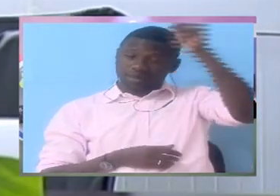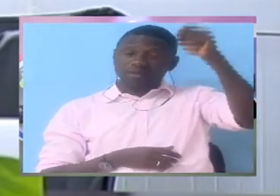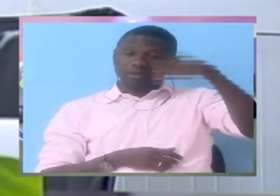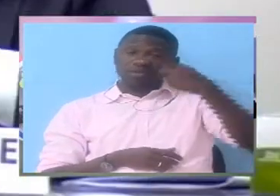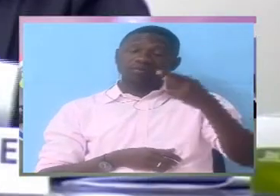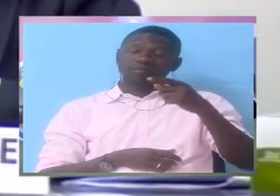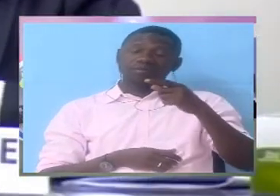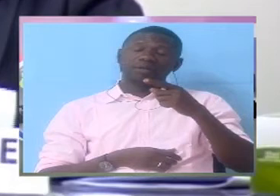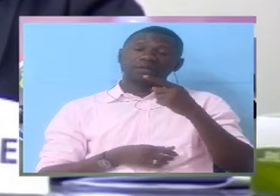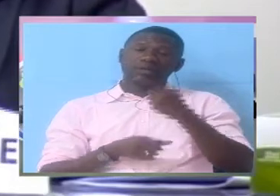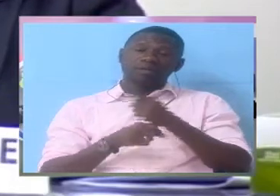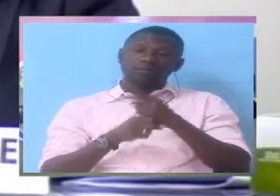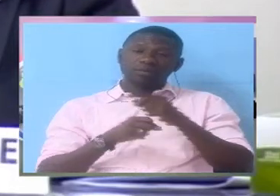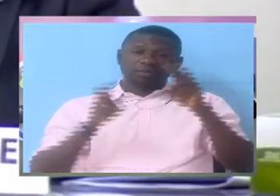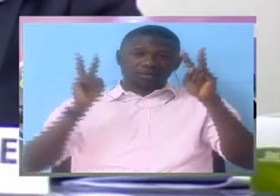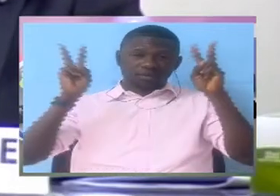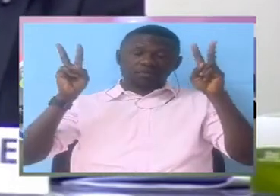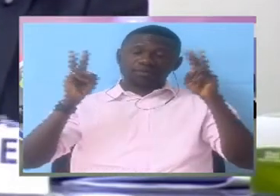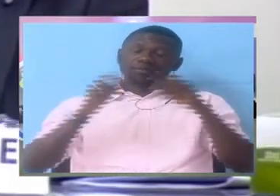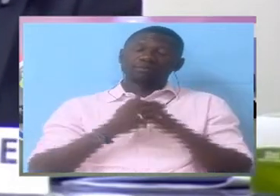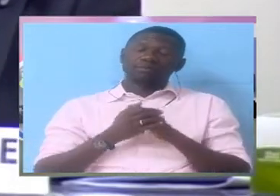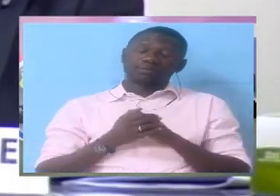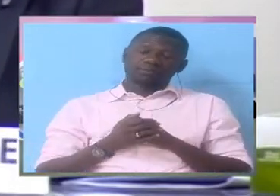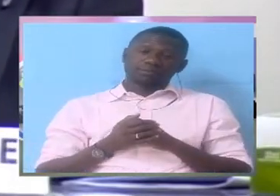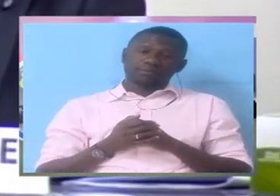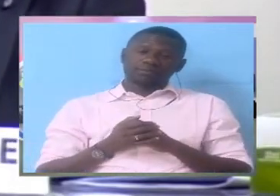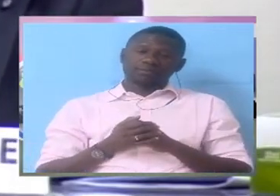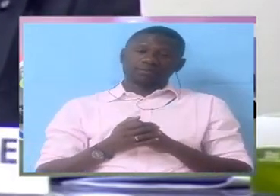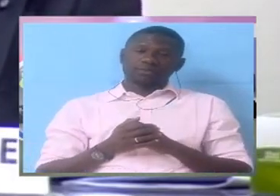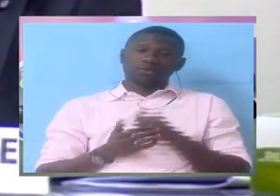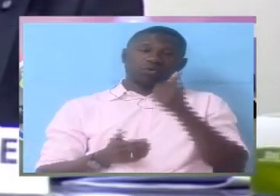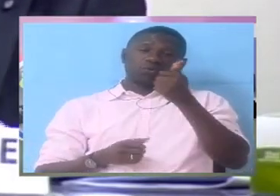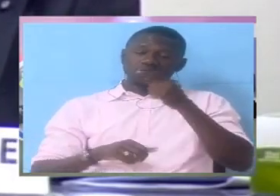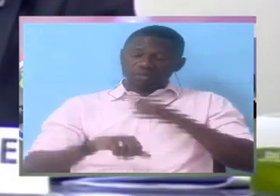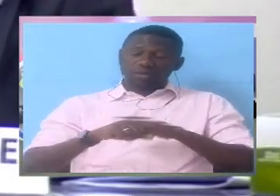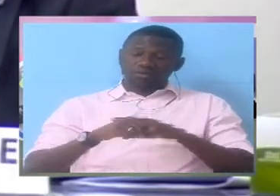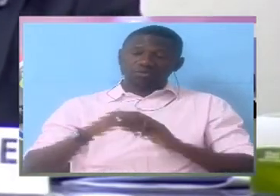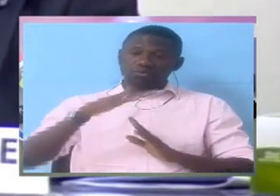kangodi. Convenient point to stop, Mr. Chair, for lunch break.